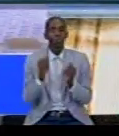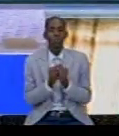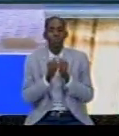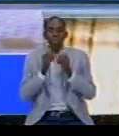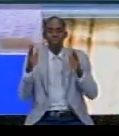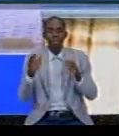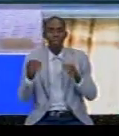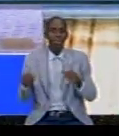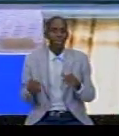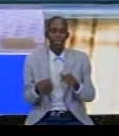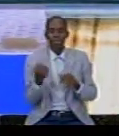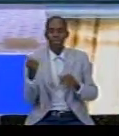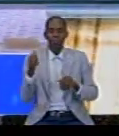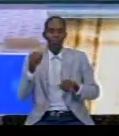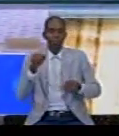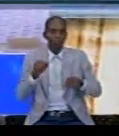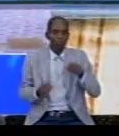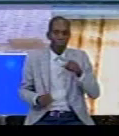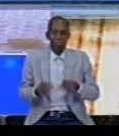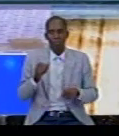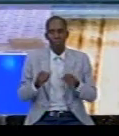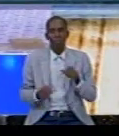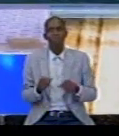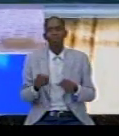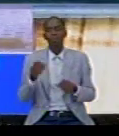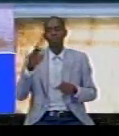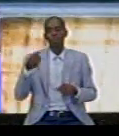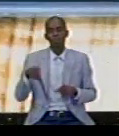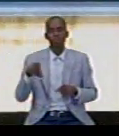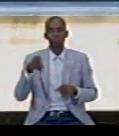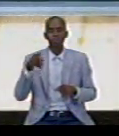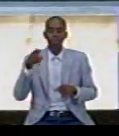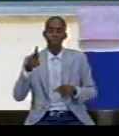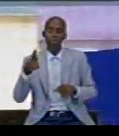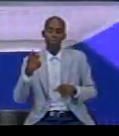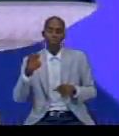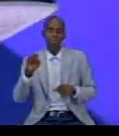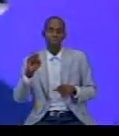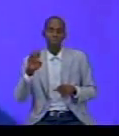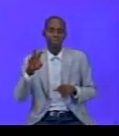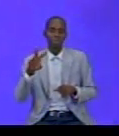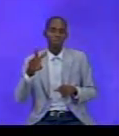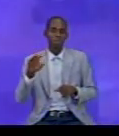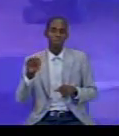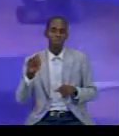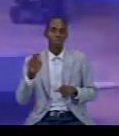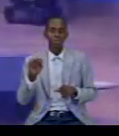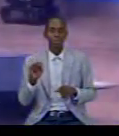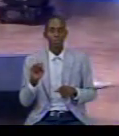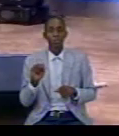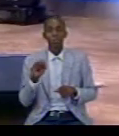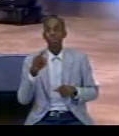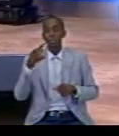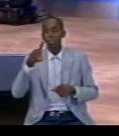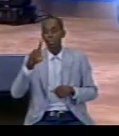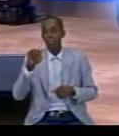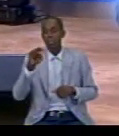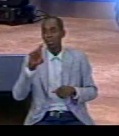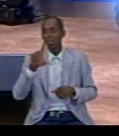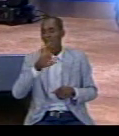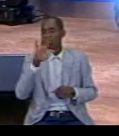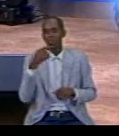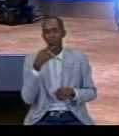any doubtful preservation. Daniel did not say, am I right? He knew he was